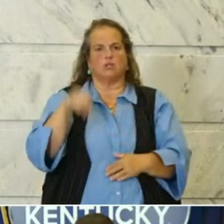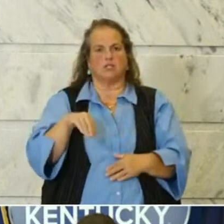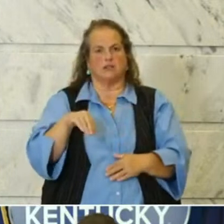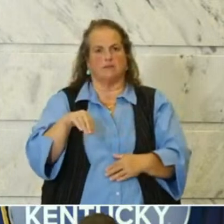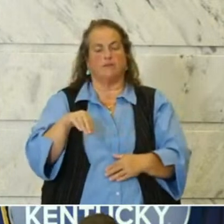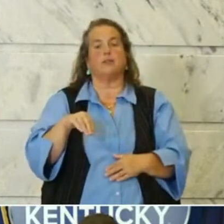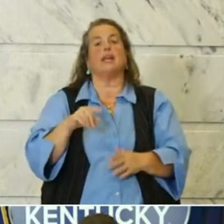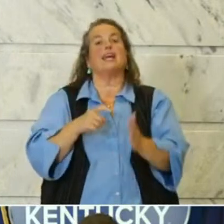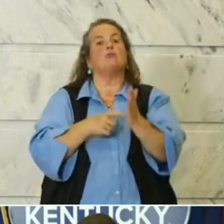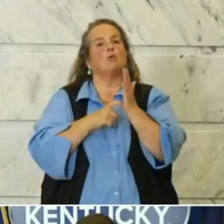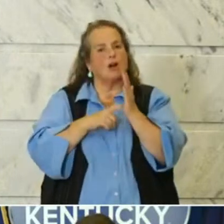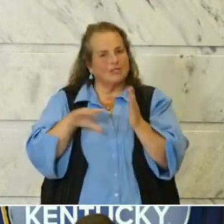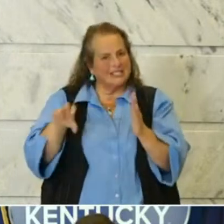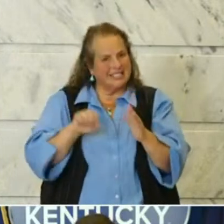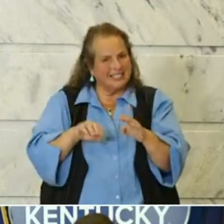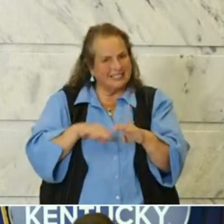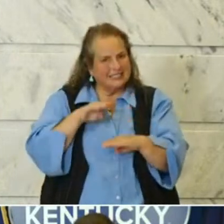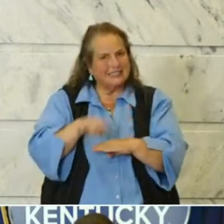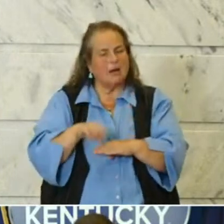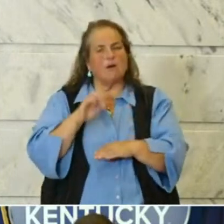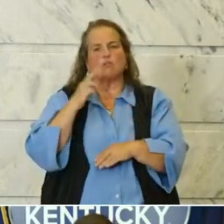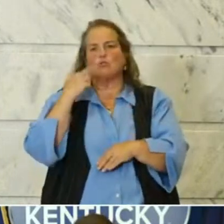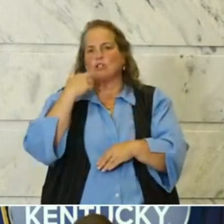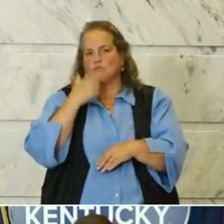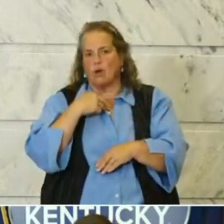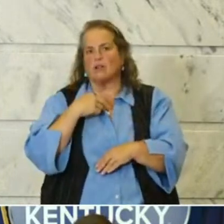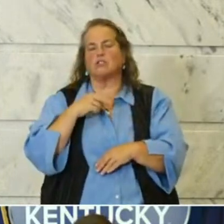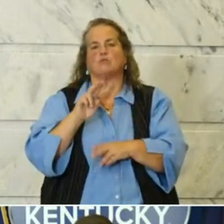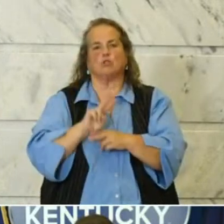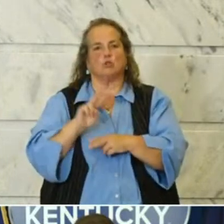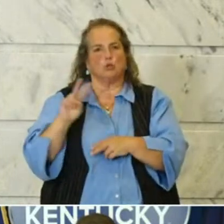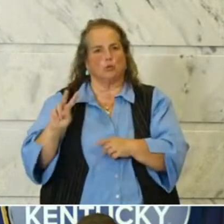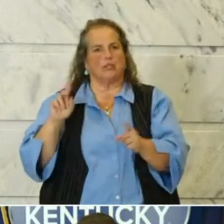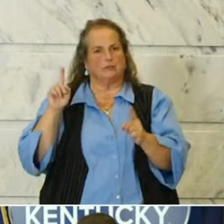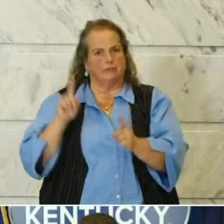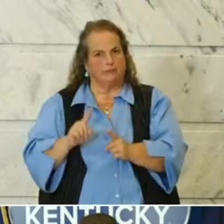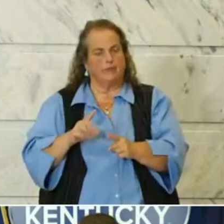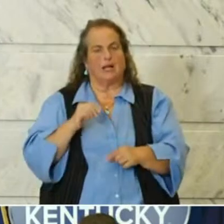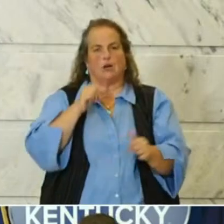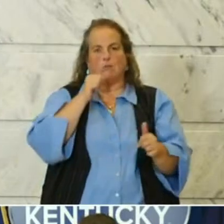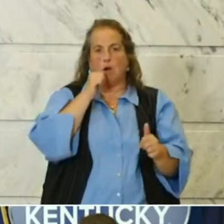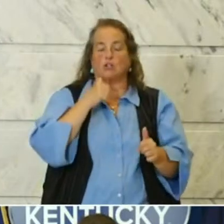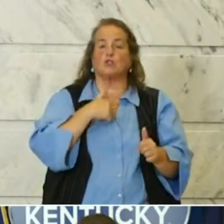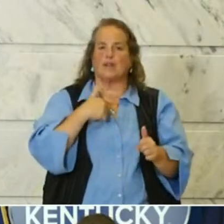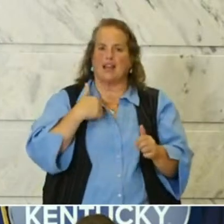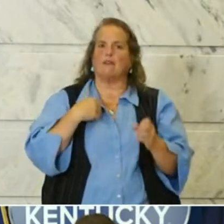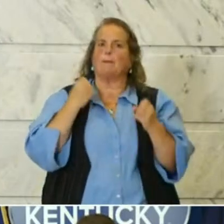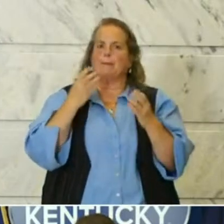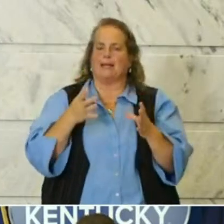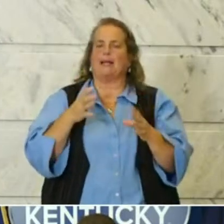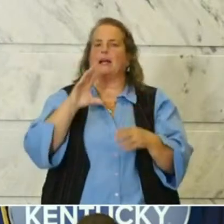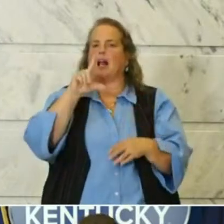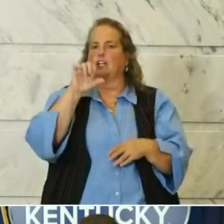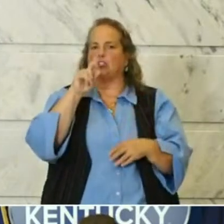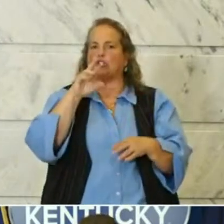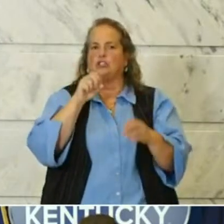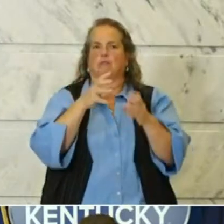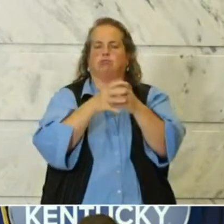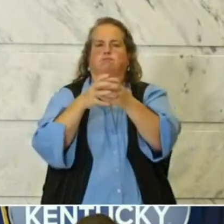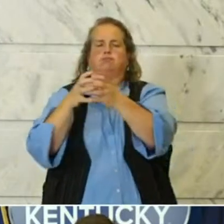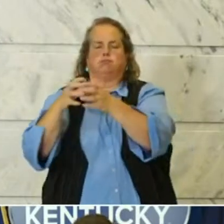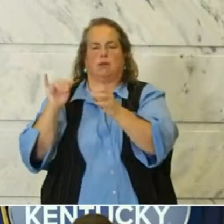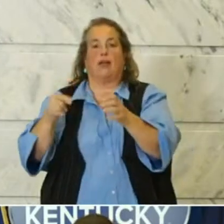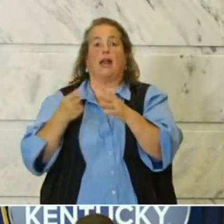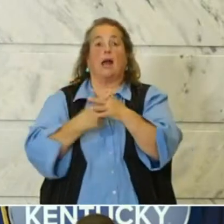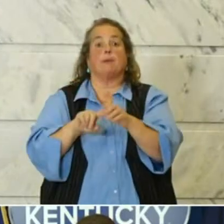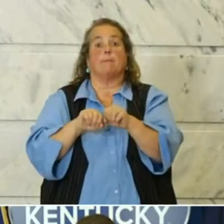taking this step at least for 2 weeks with restaurants. We have a significant number of clusters that have occurred in restaurants, so